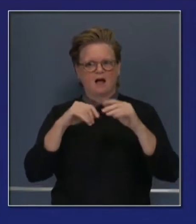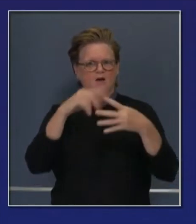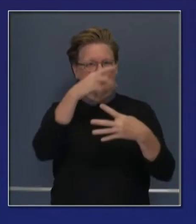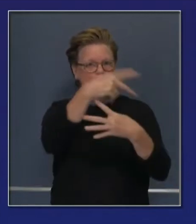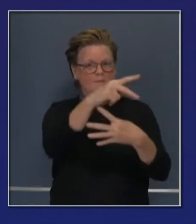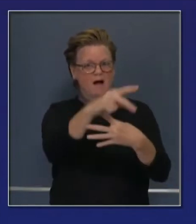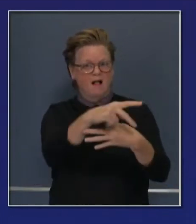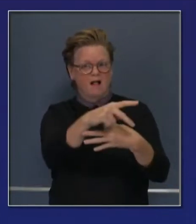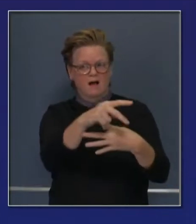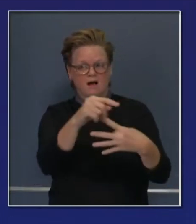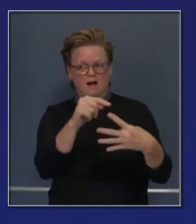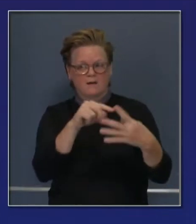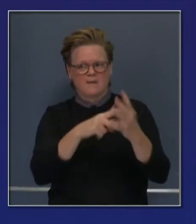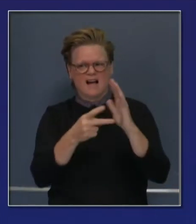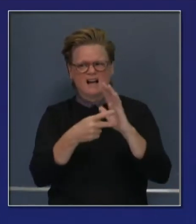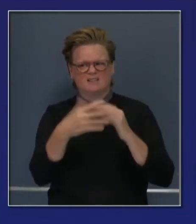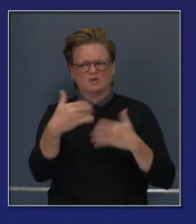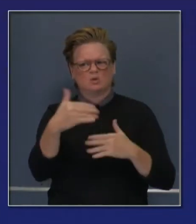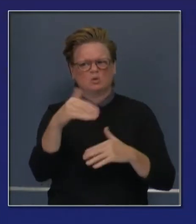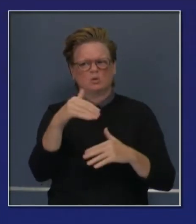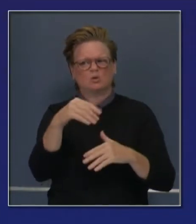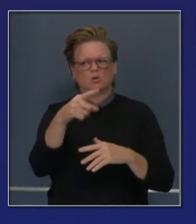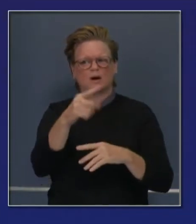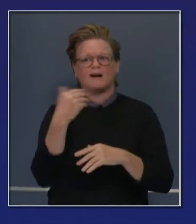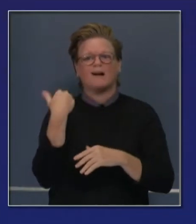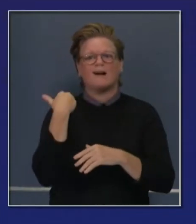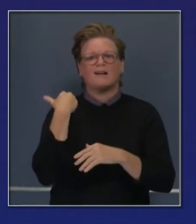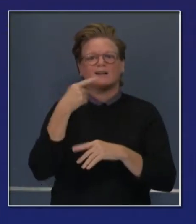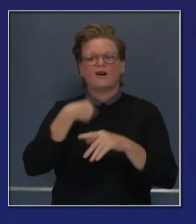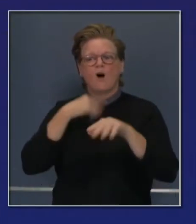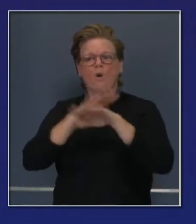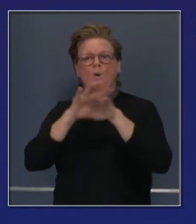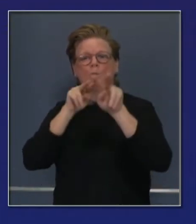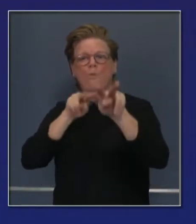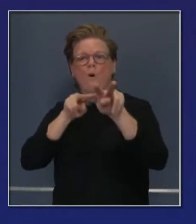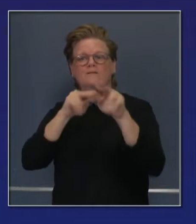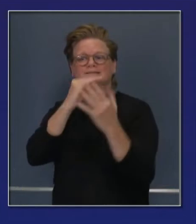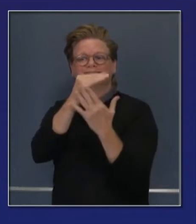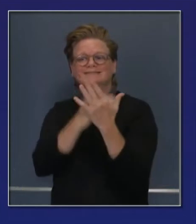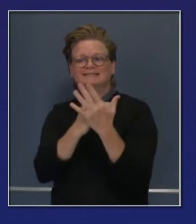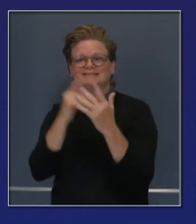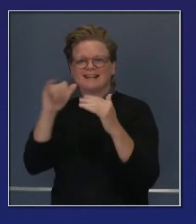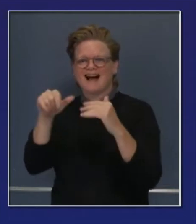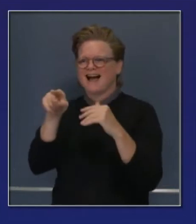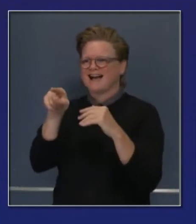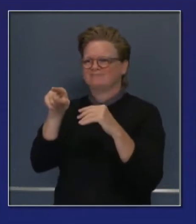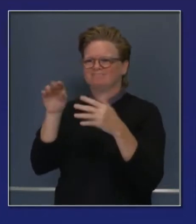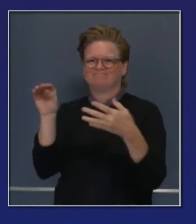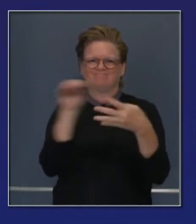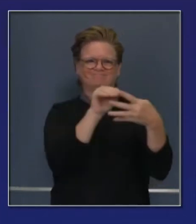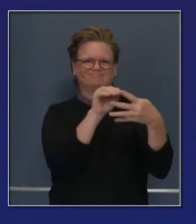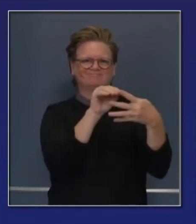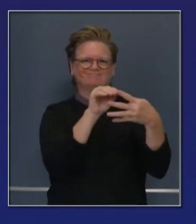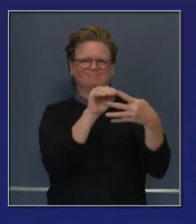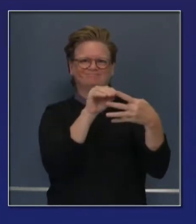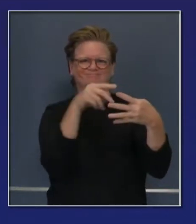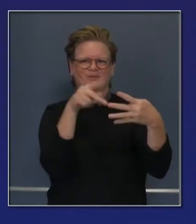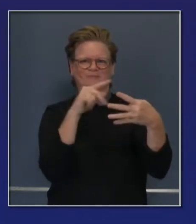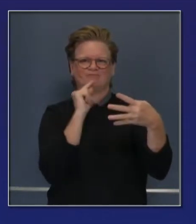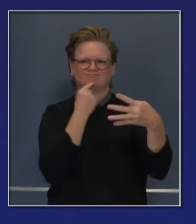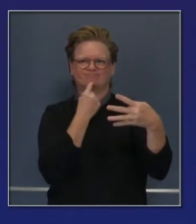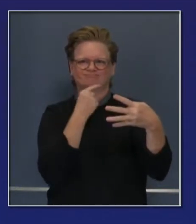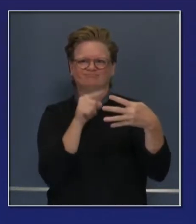county monitoring list, and we have criteria and expectations. It's sort of a reset. The counties that start in the